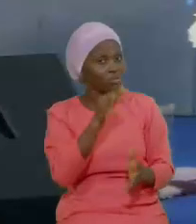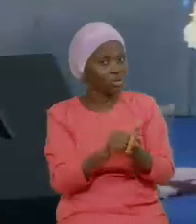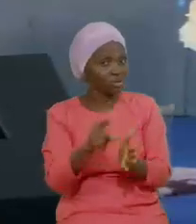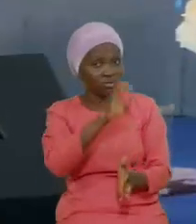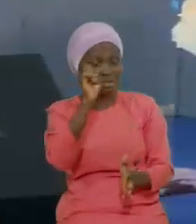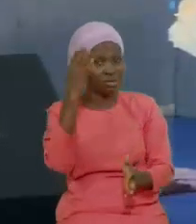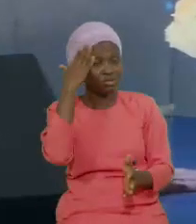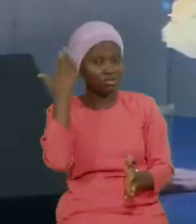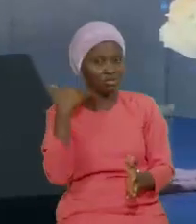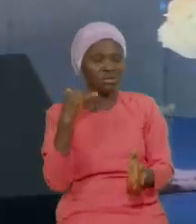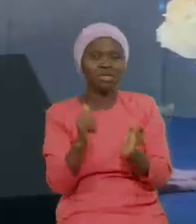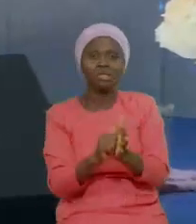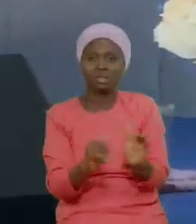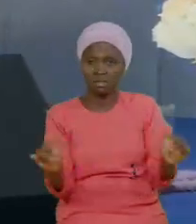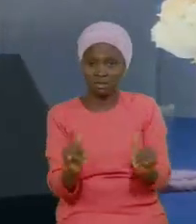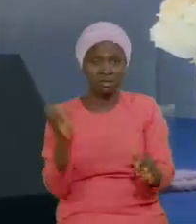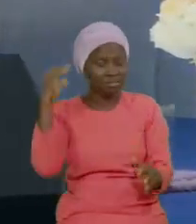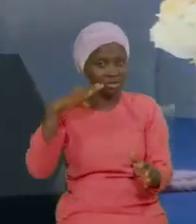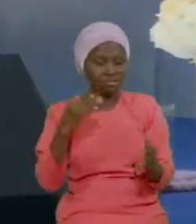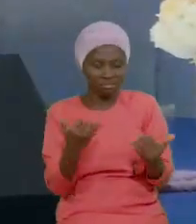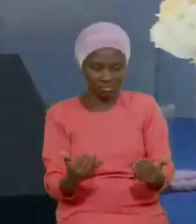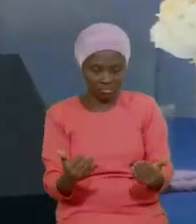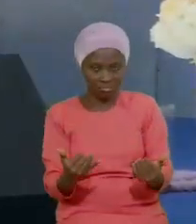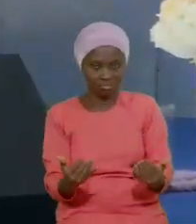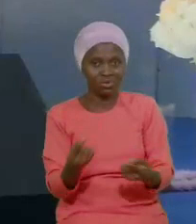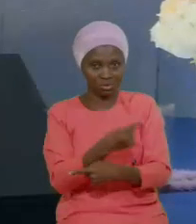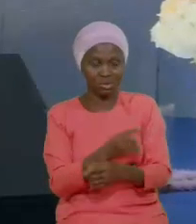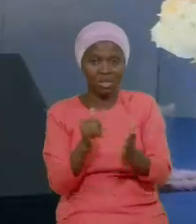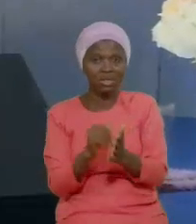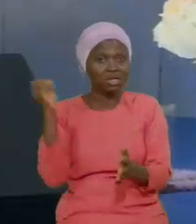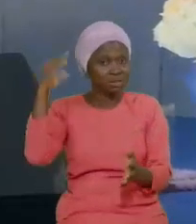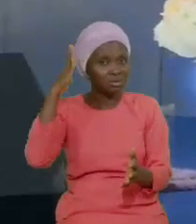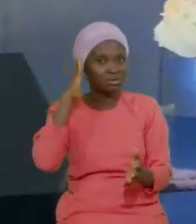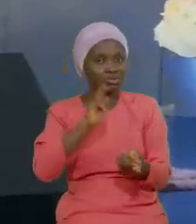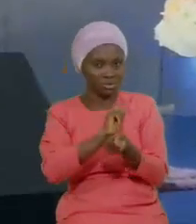grace is available today. That grace will change you.